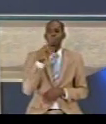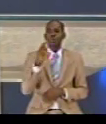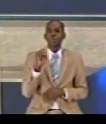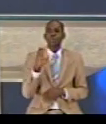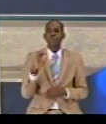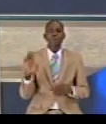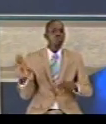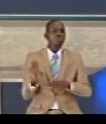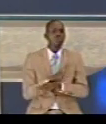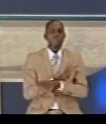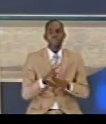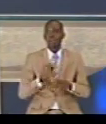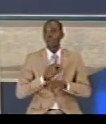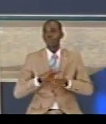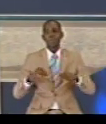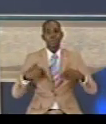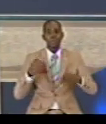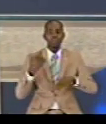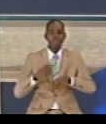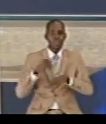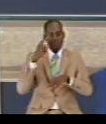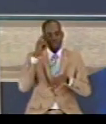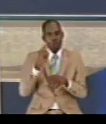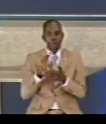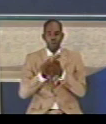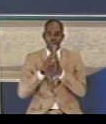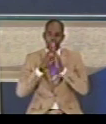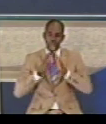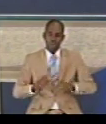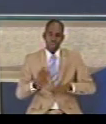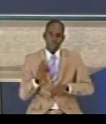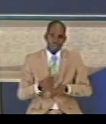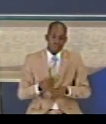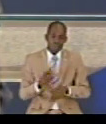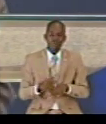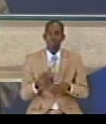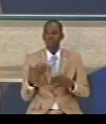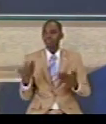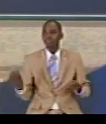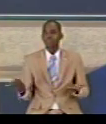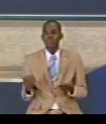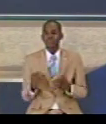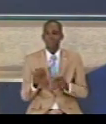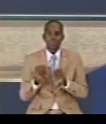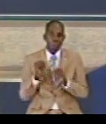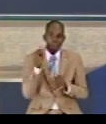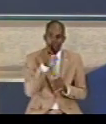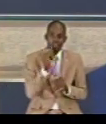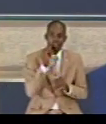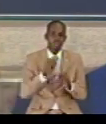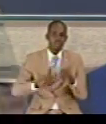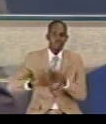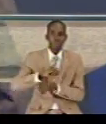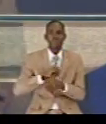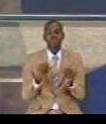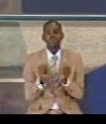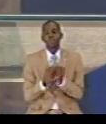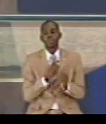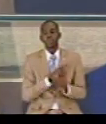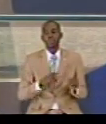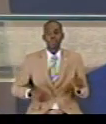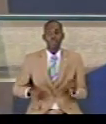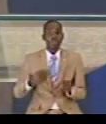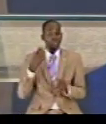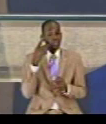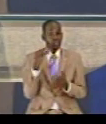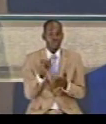have time for quiet time, fellowship with God? We are talking about David here. If you look at the title of the psalm, it's the psalm